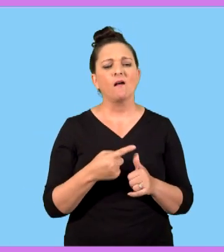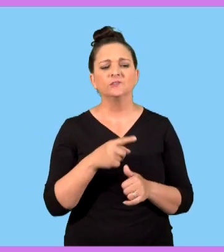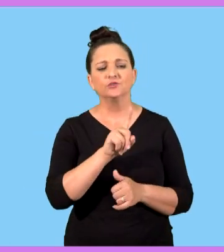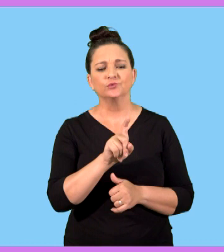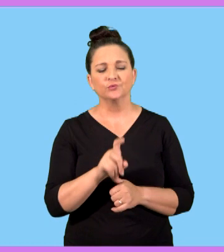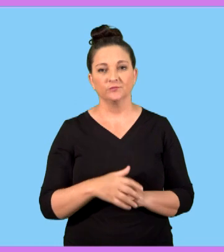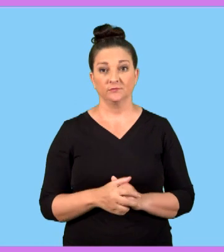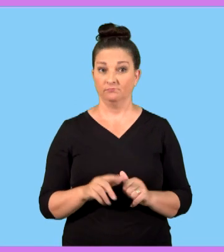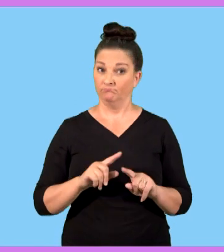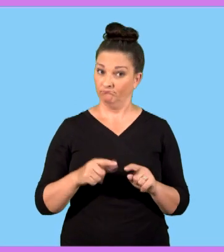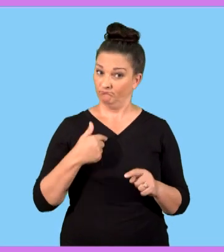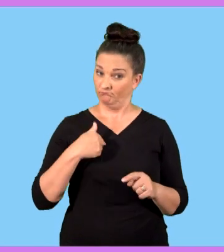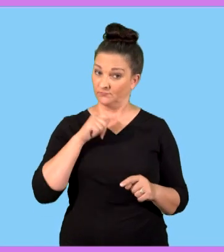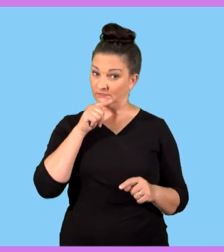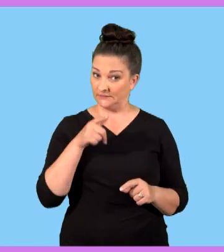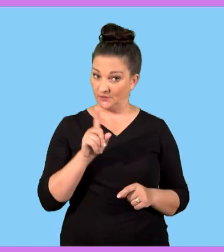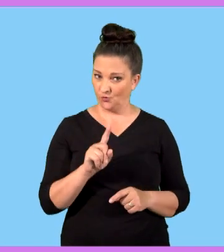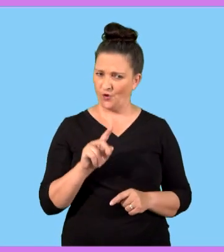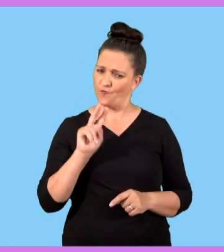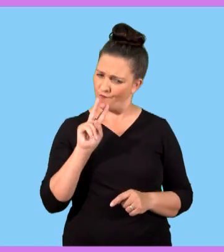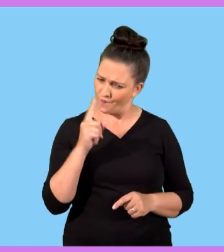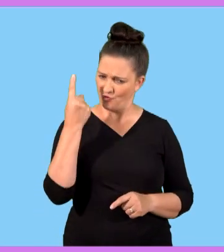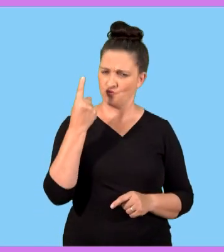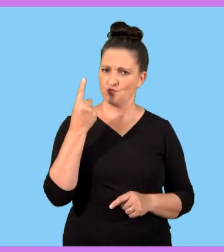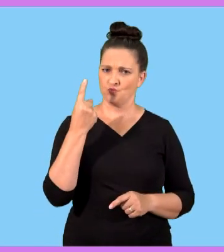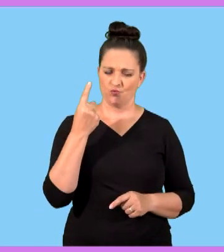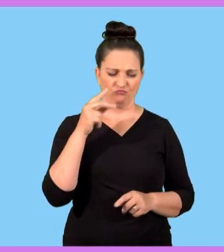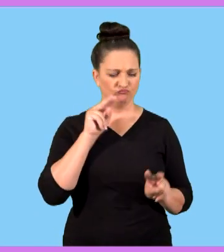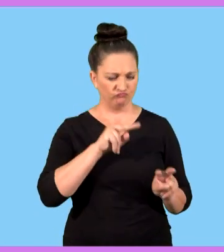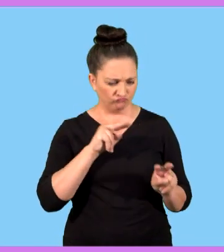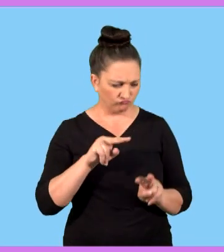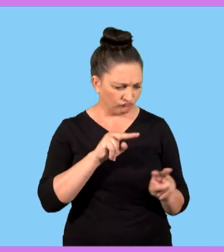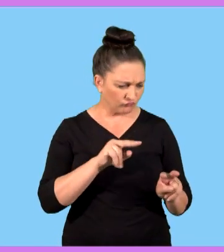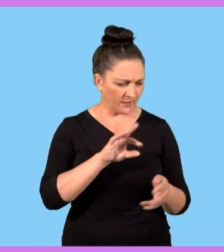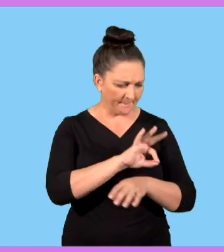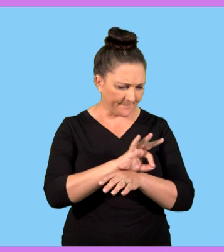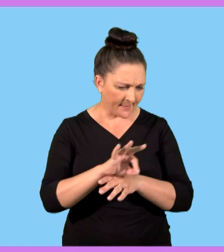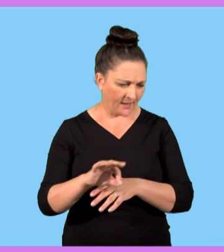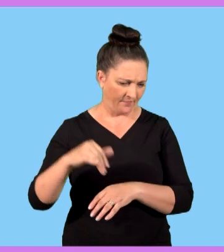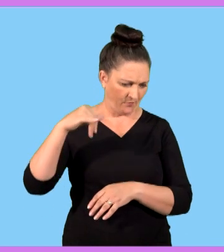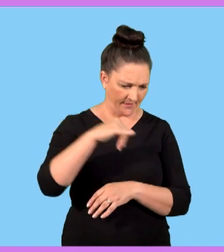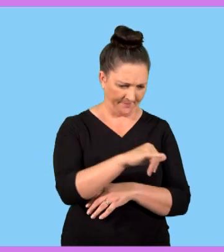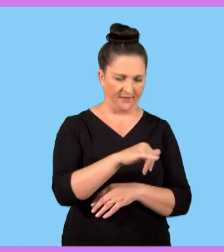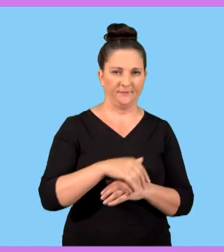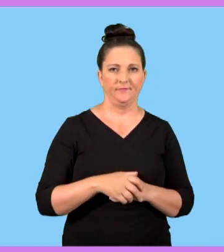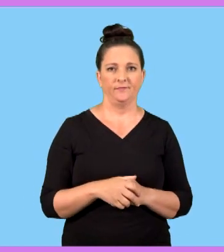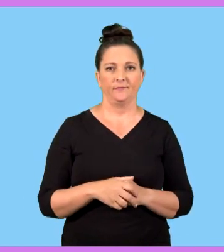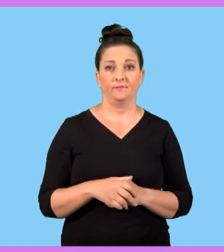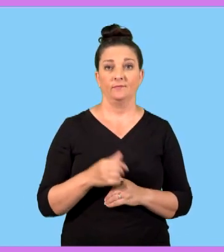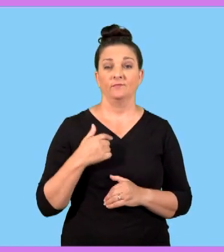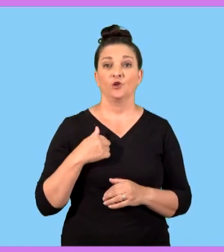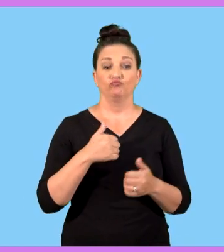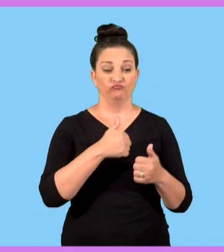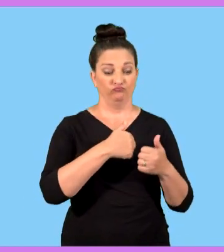follow. Right, as I always indicate, it's good practice to familiarize yourself with what is presented to you. So here we have